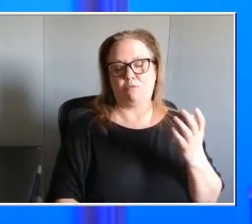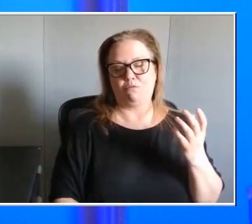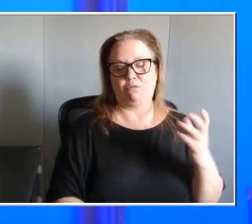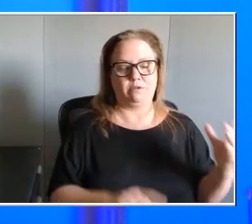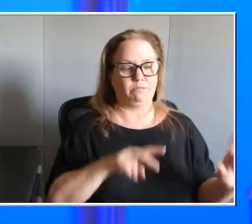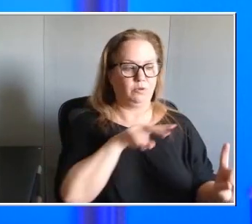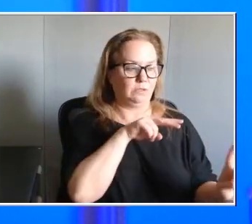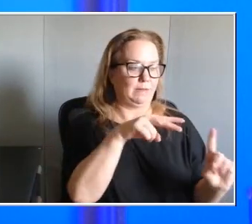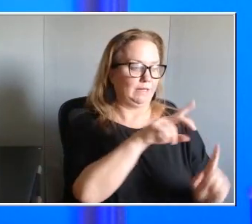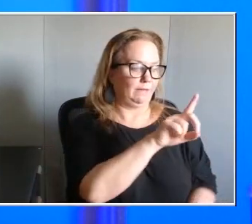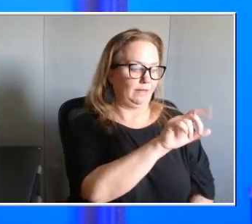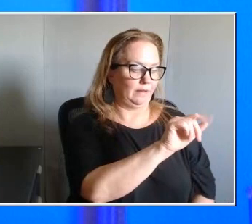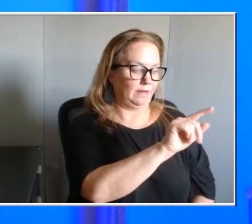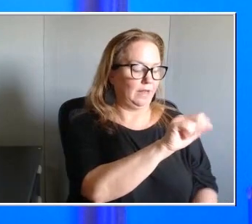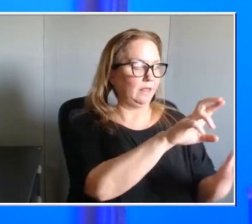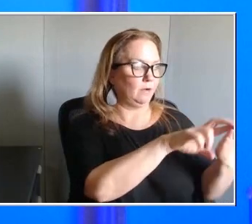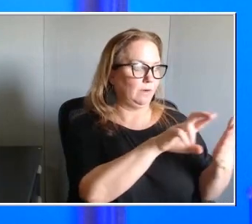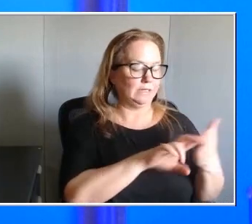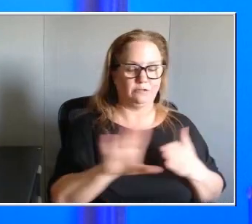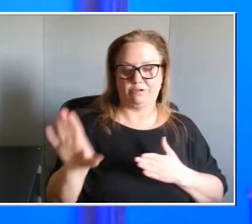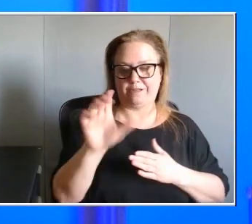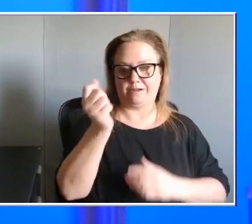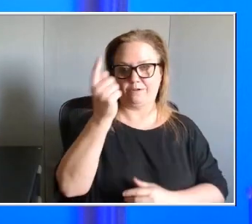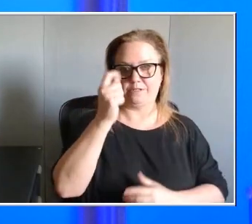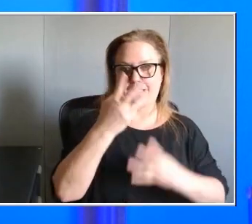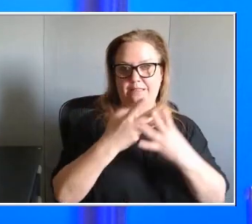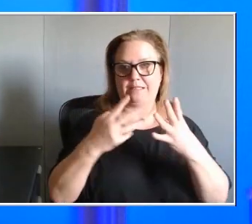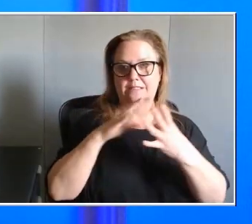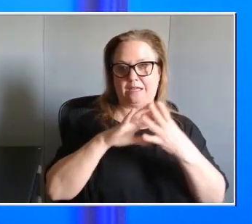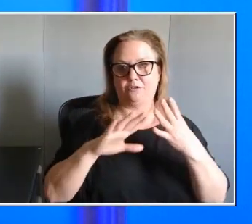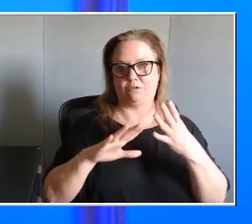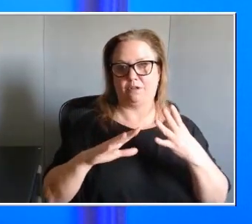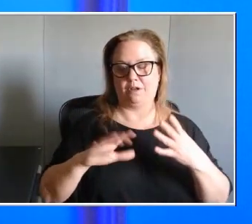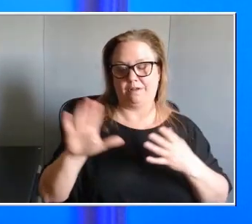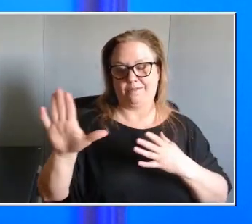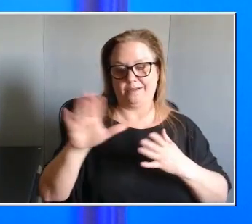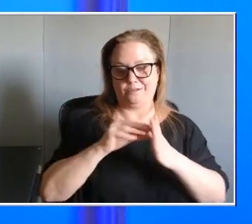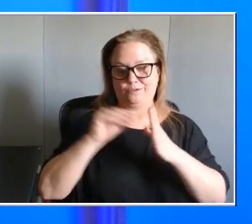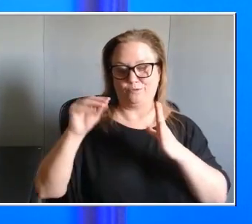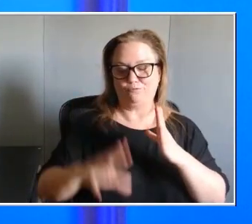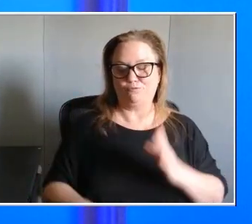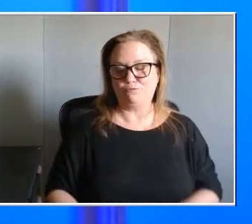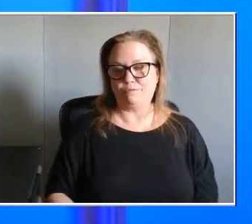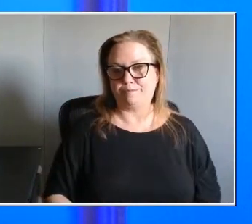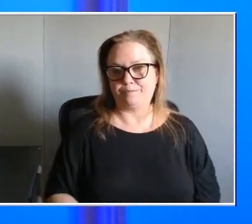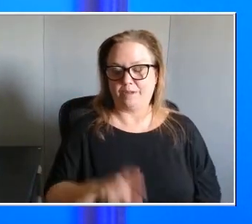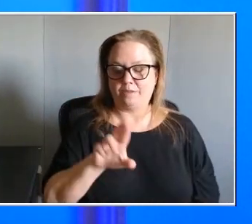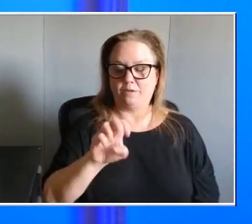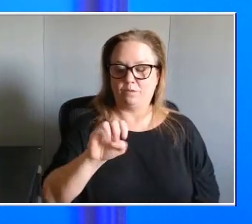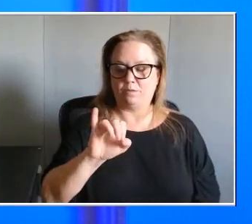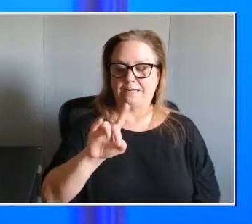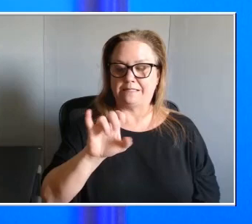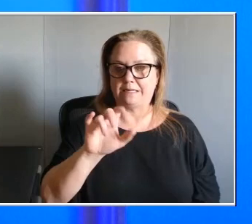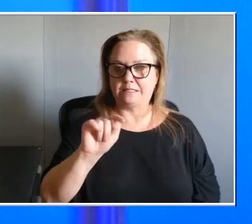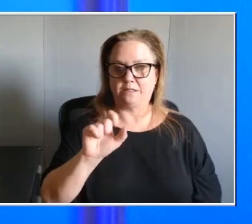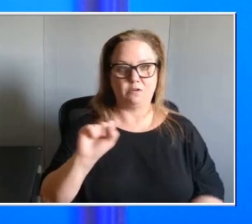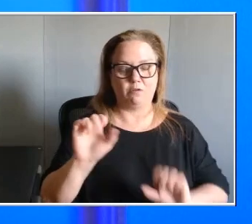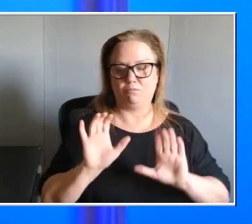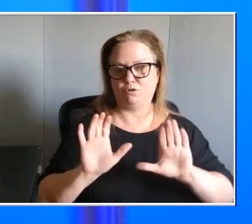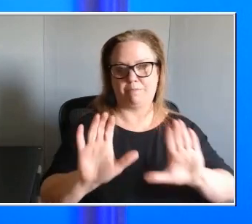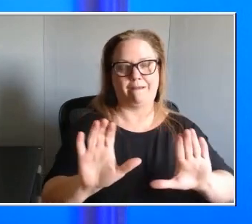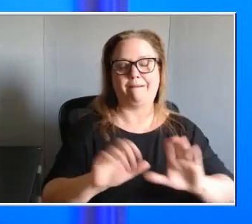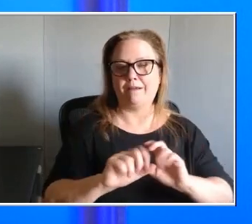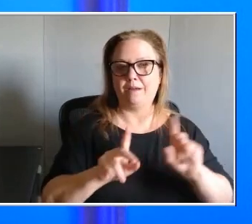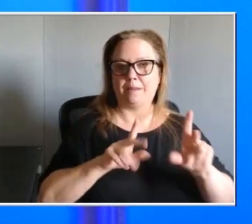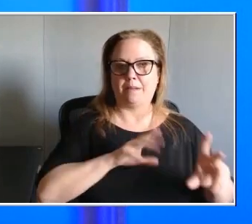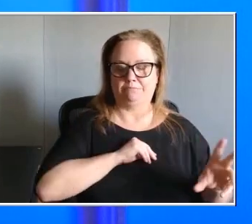the data and the research, but they understand the schedule of the resident. So there was no pushback, and there's been no pushback. People are